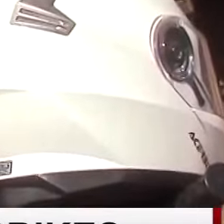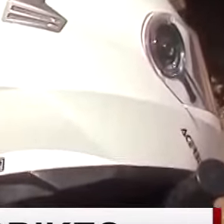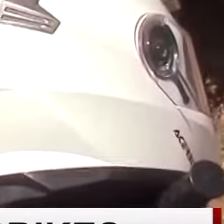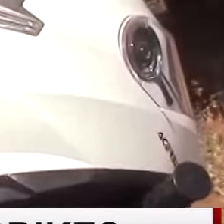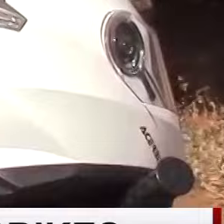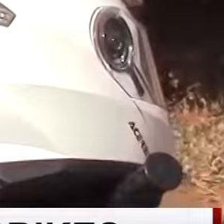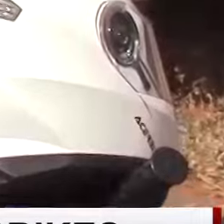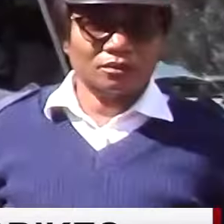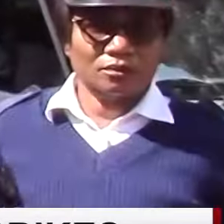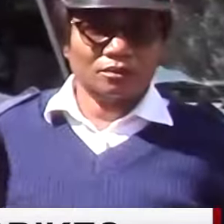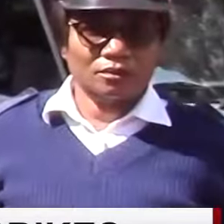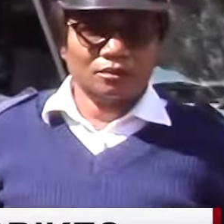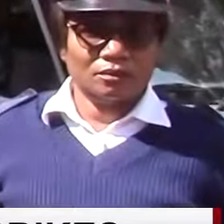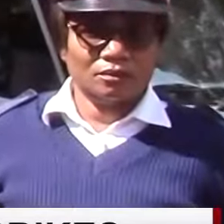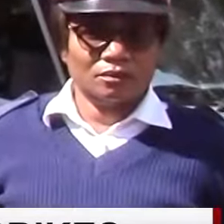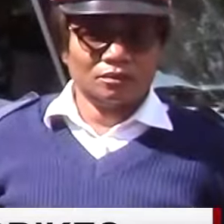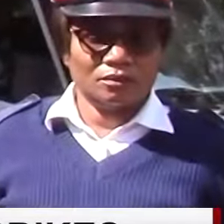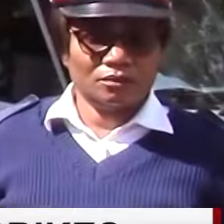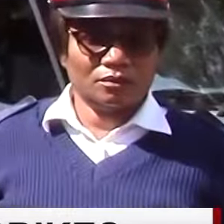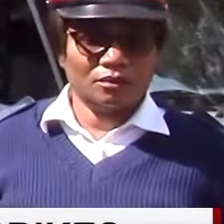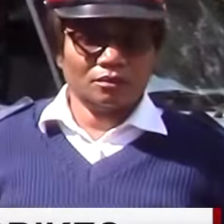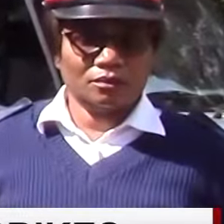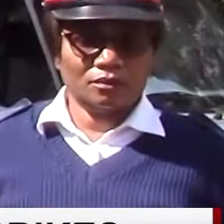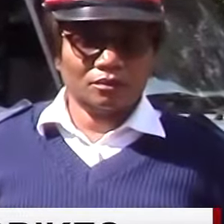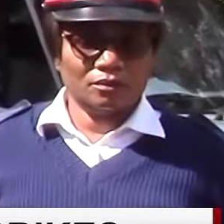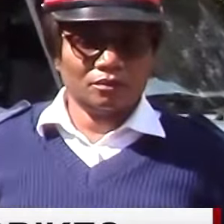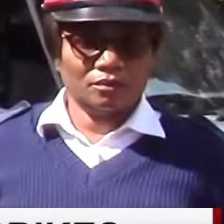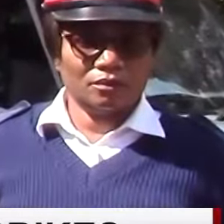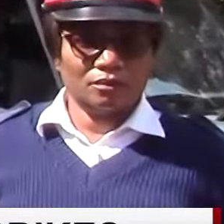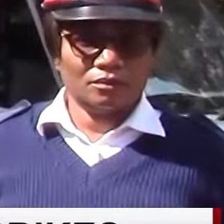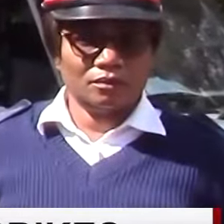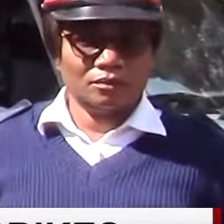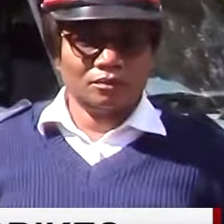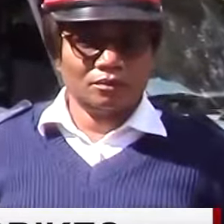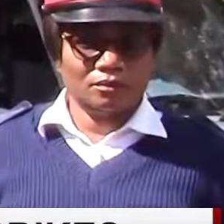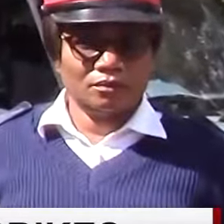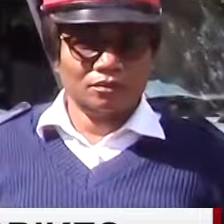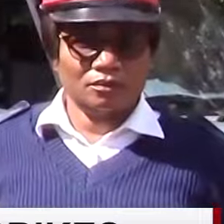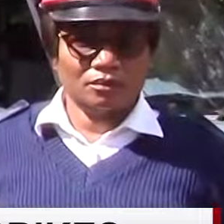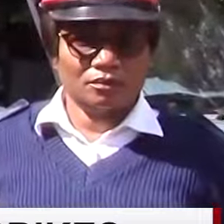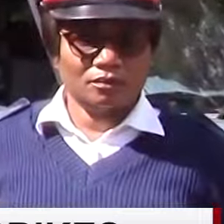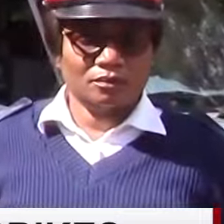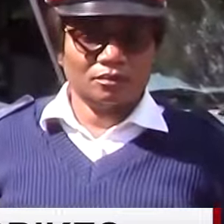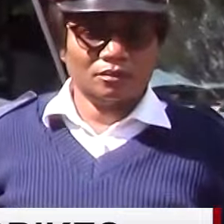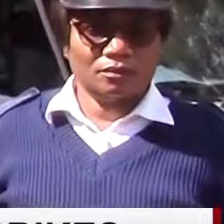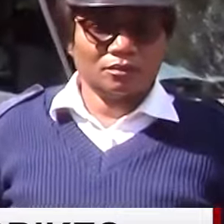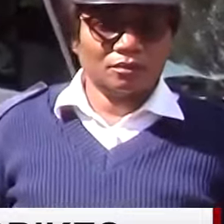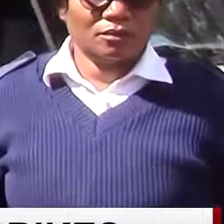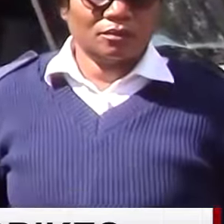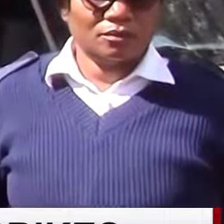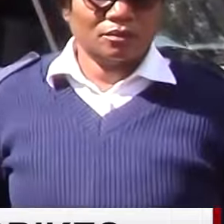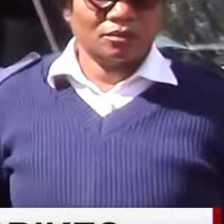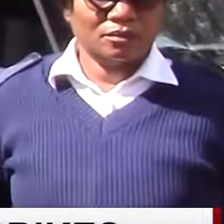officers, stated that government remains committed towards making efforts to enhance agriculture services offered to farmers in the